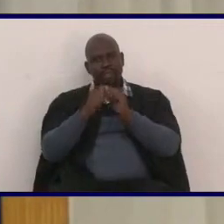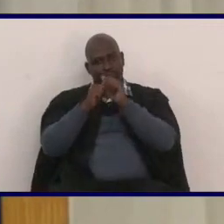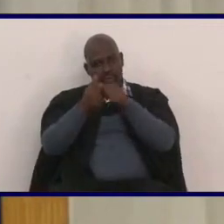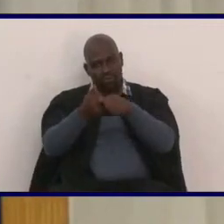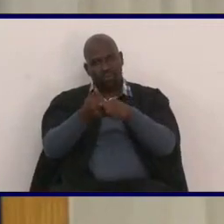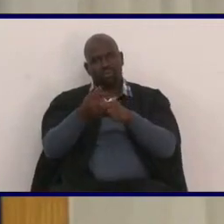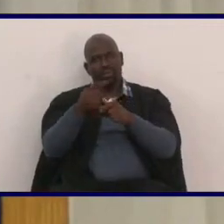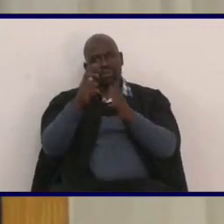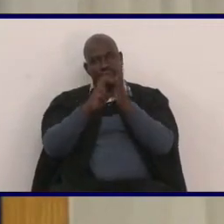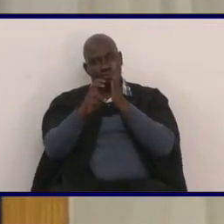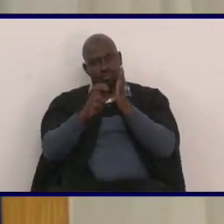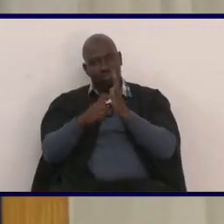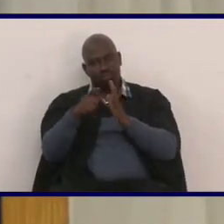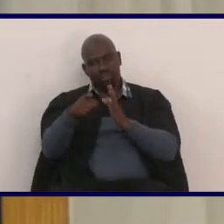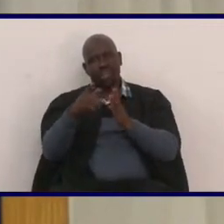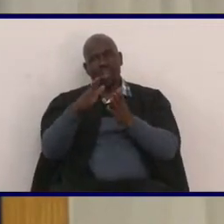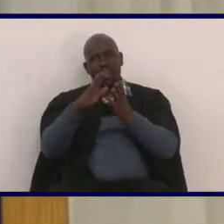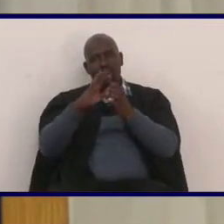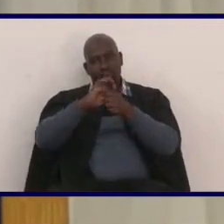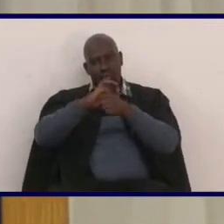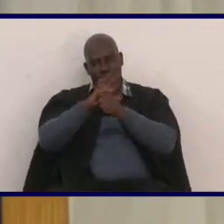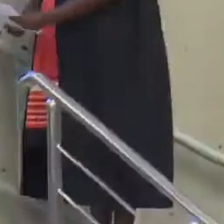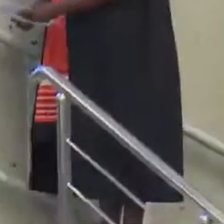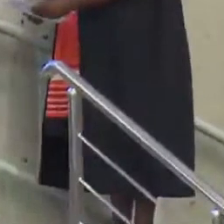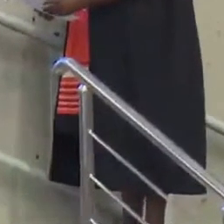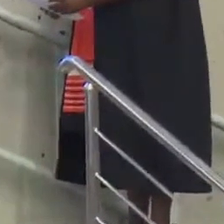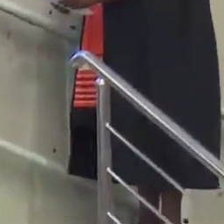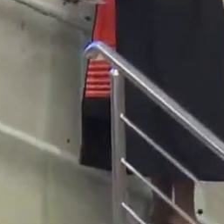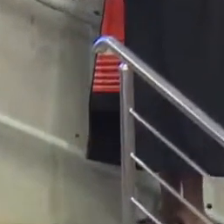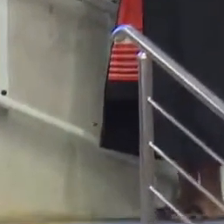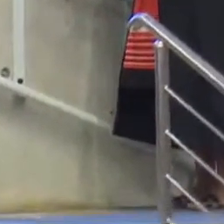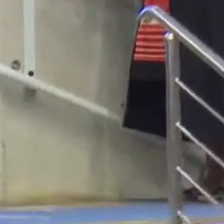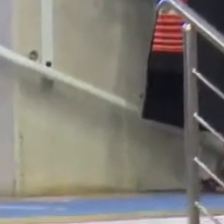COVID-19 prevention measures.